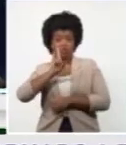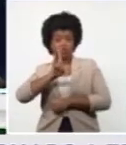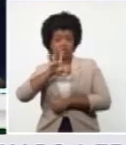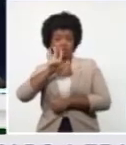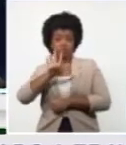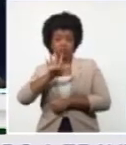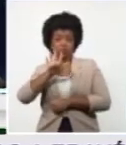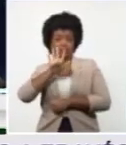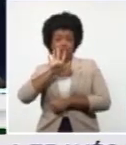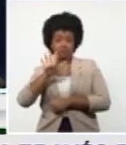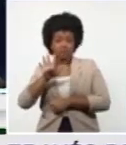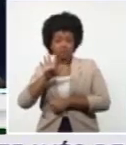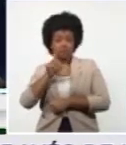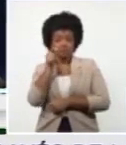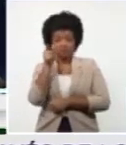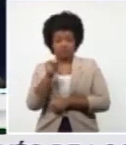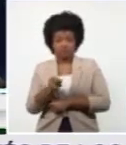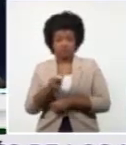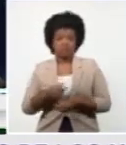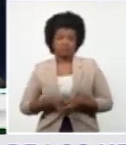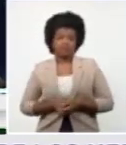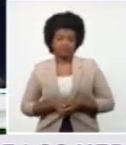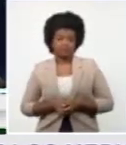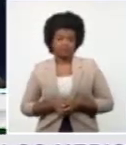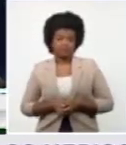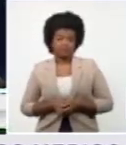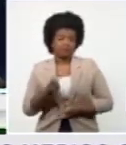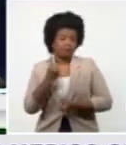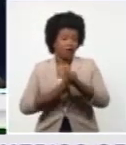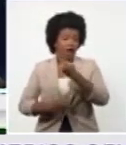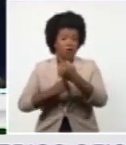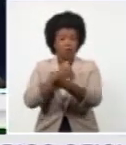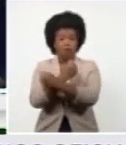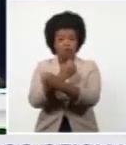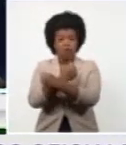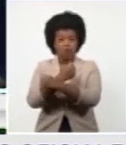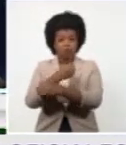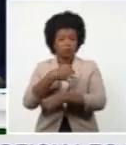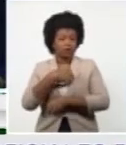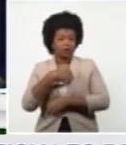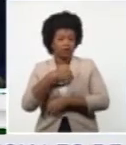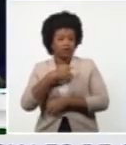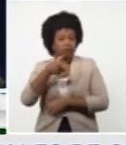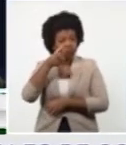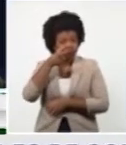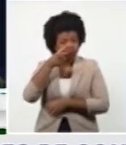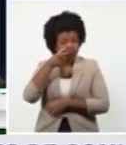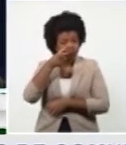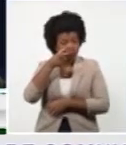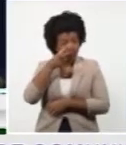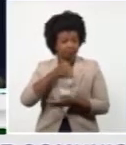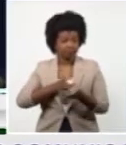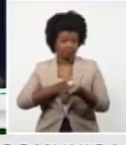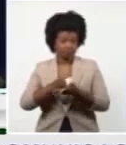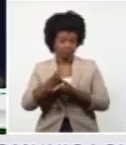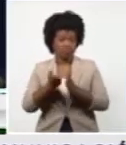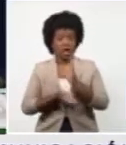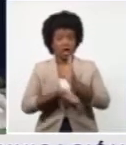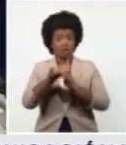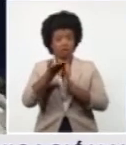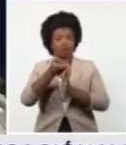In observation by our primary healthcare system, by our specialists, doctors, nurses, there are